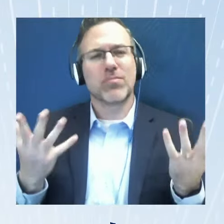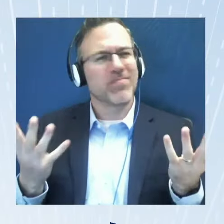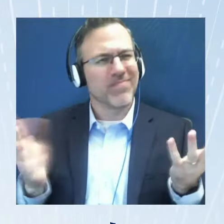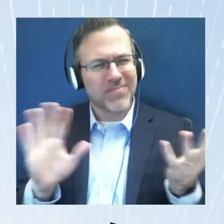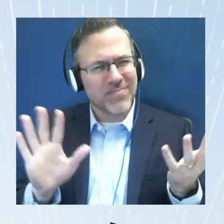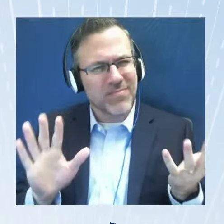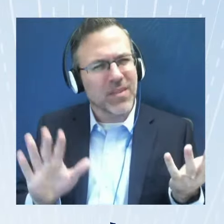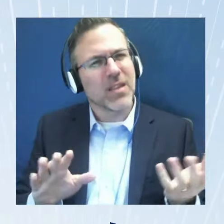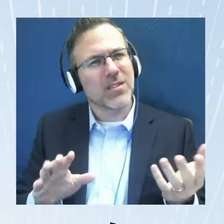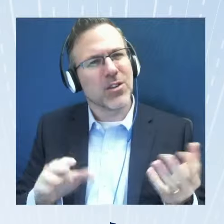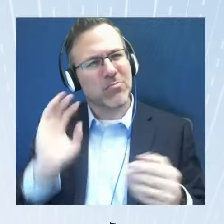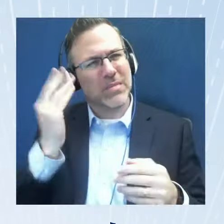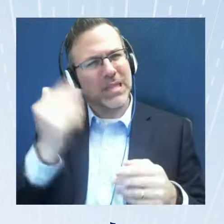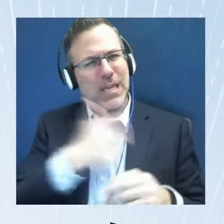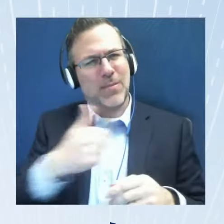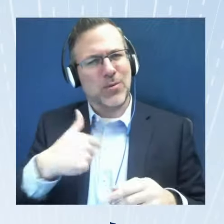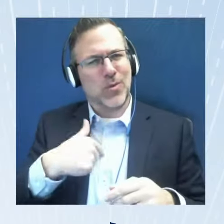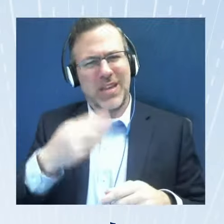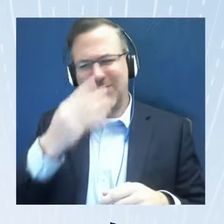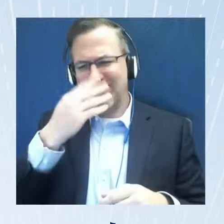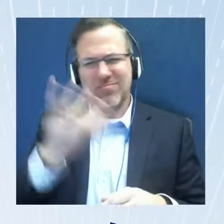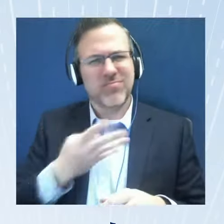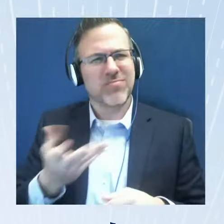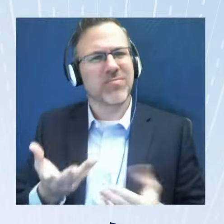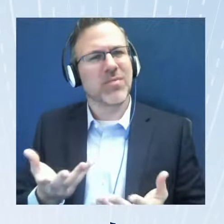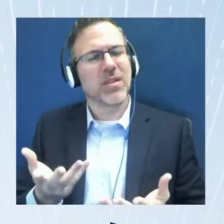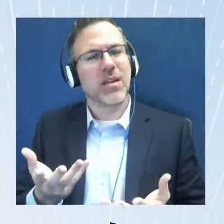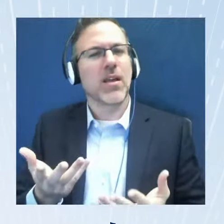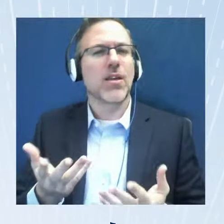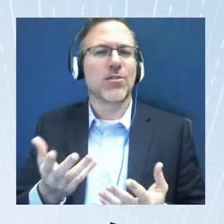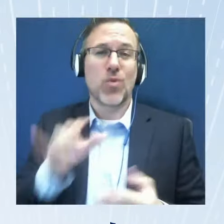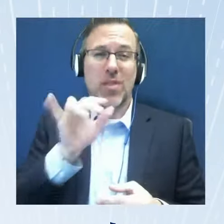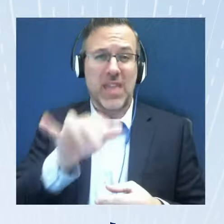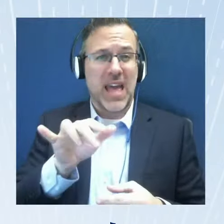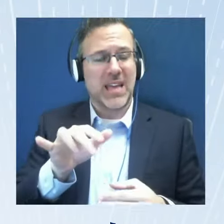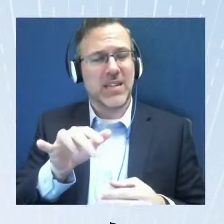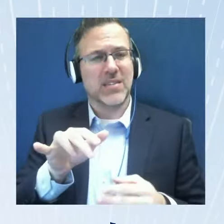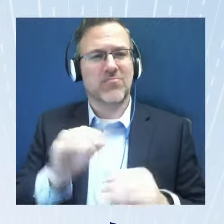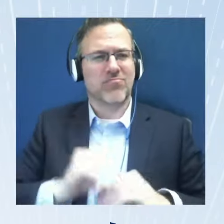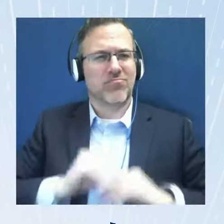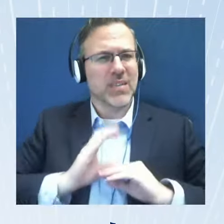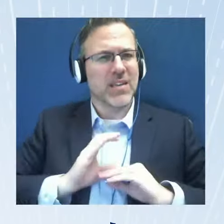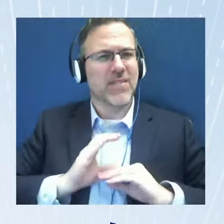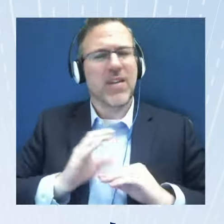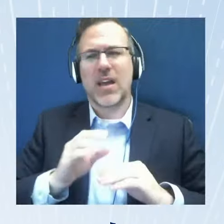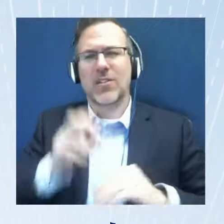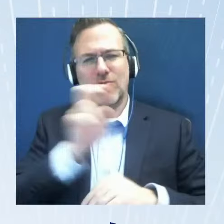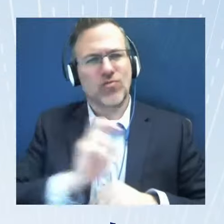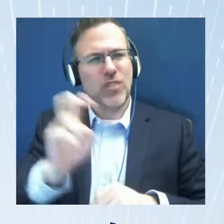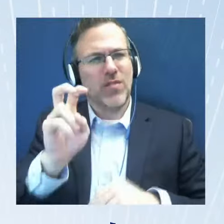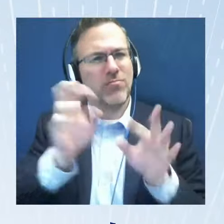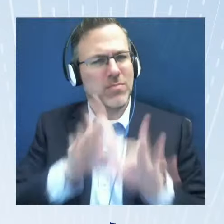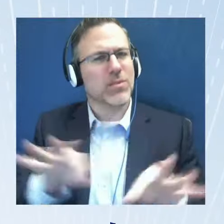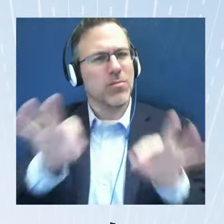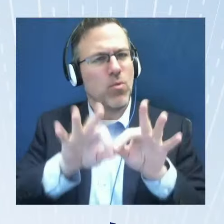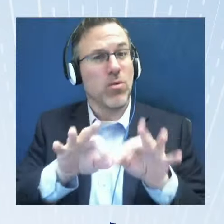valued. So the dignified travel is a really important part, and it does become a standard with this rule. So thank